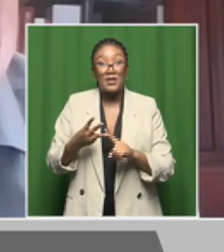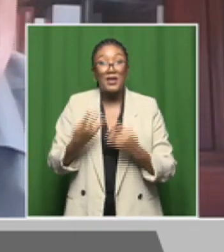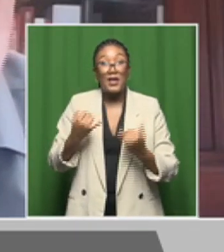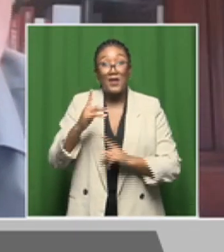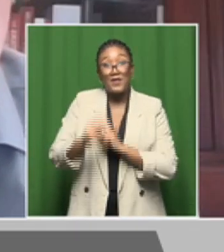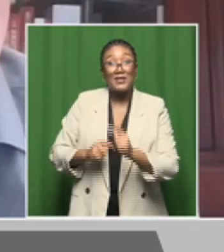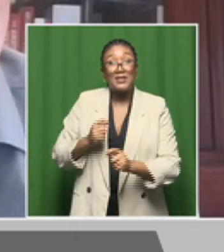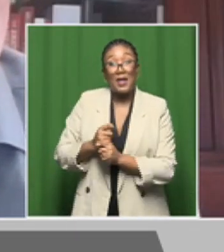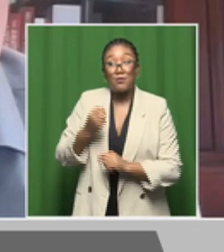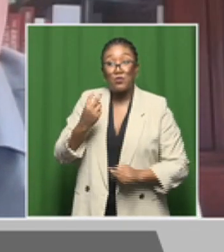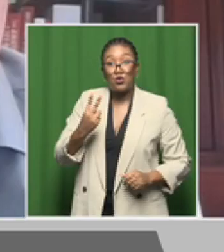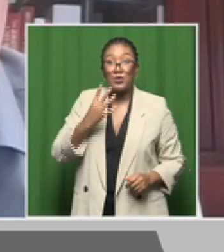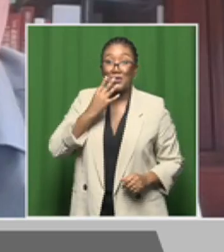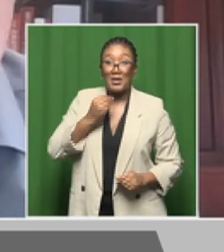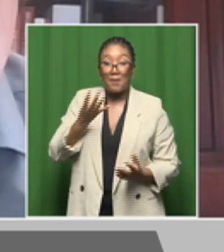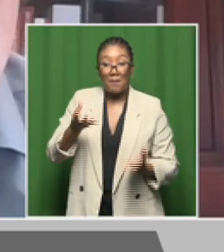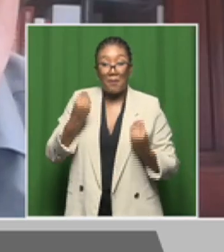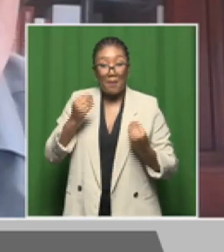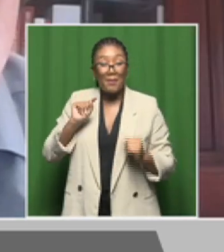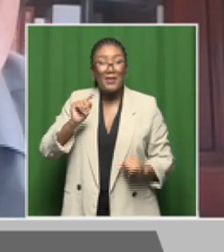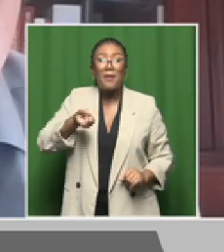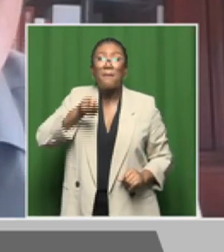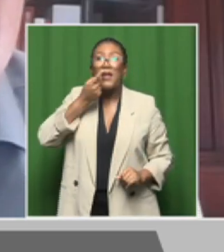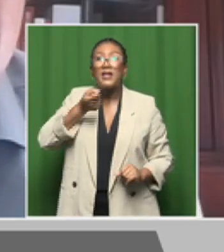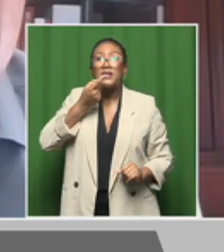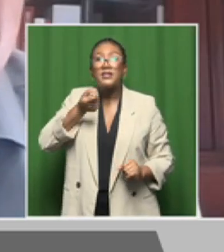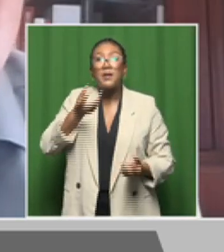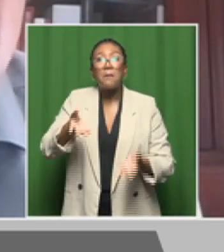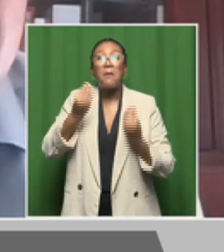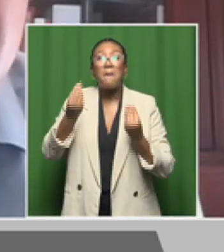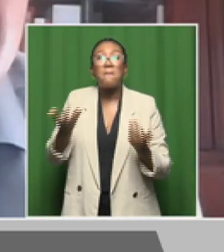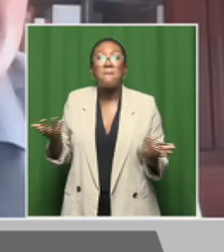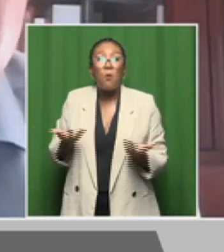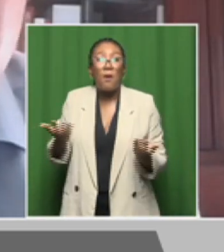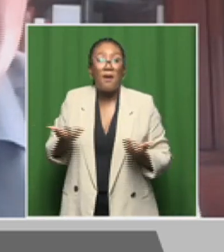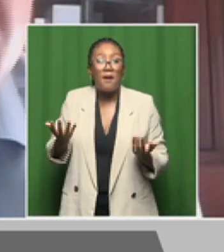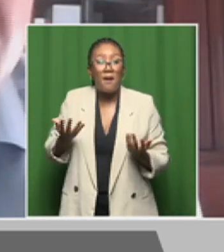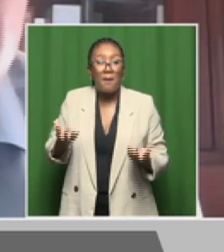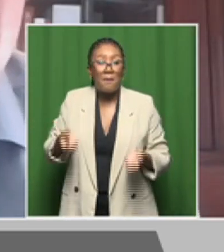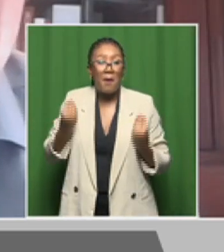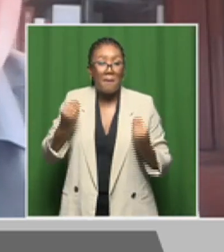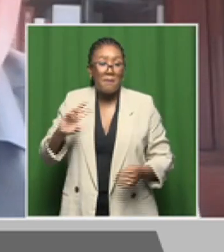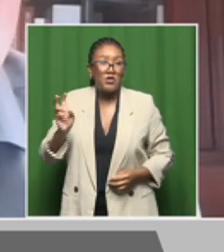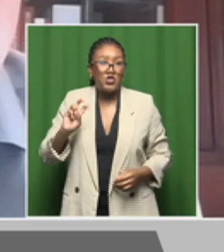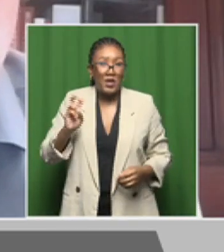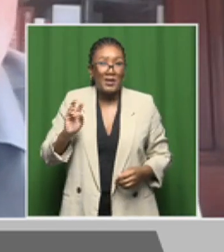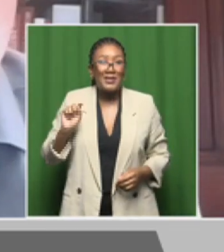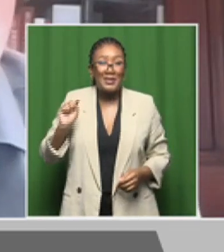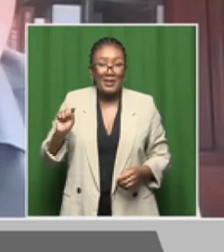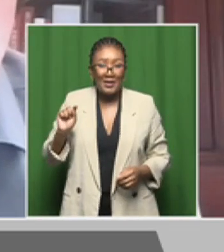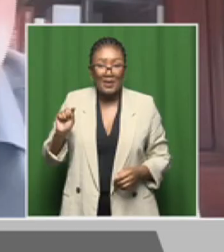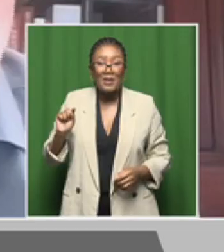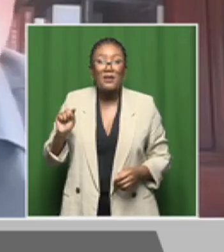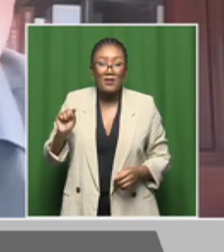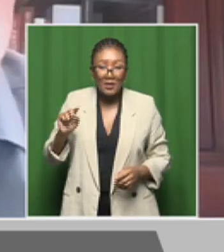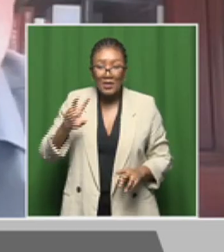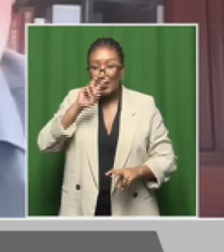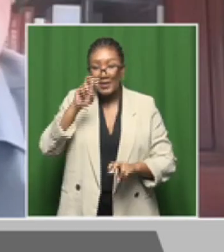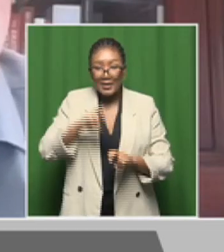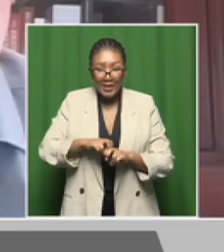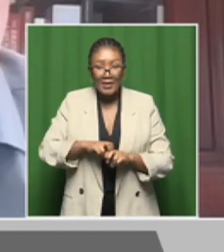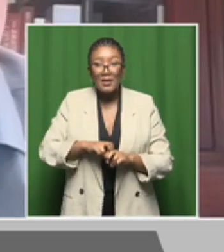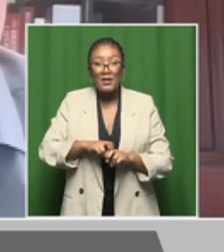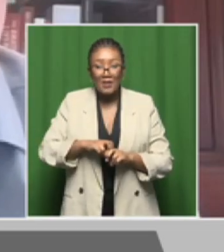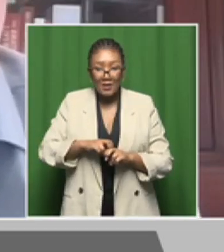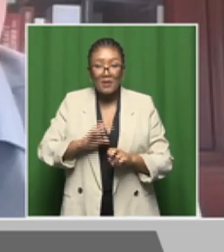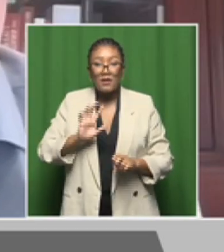products, Sakina, as you mentioned? And unfortunately, these products are controlled. They require you to present